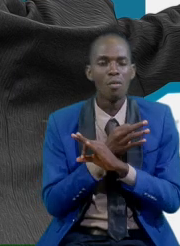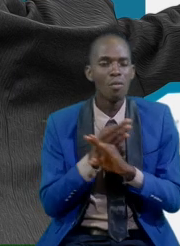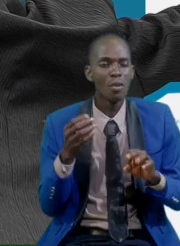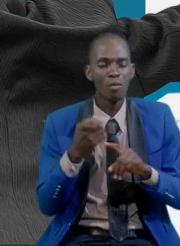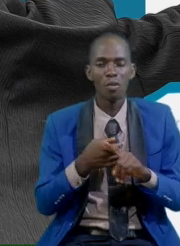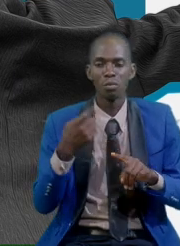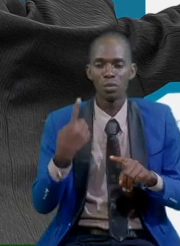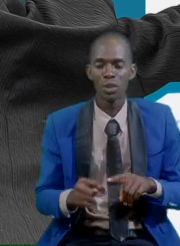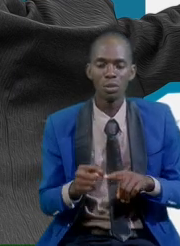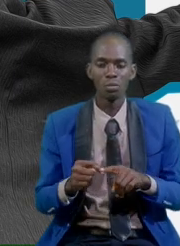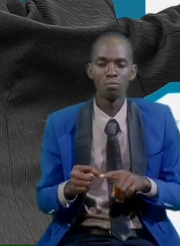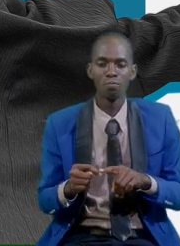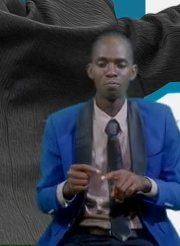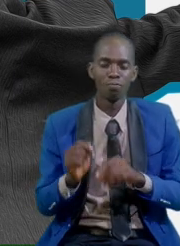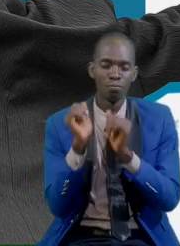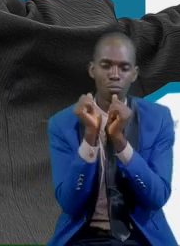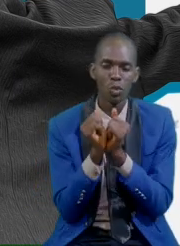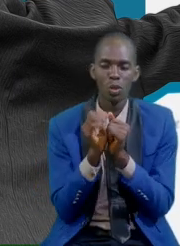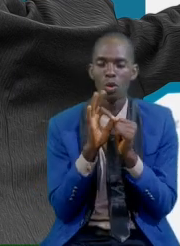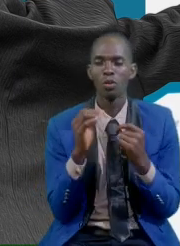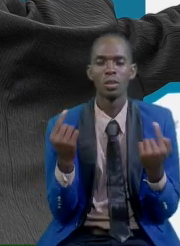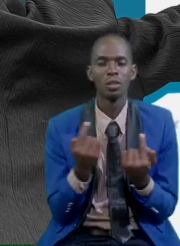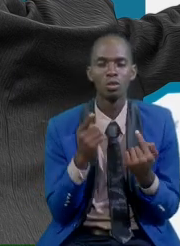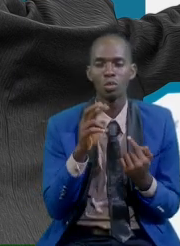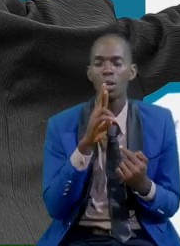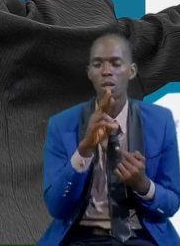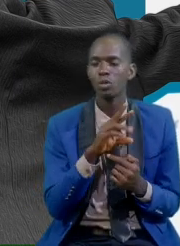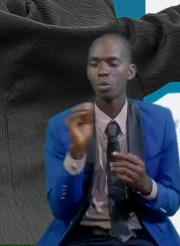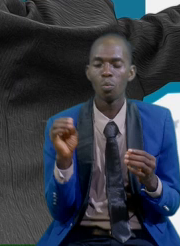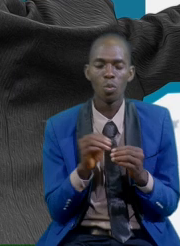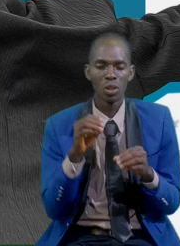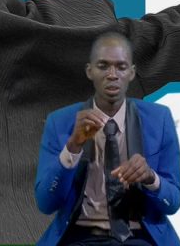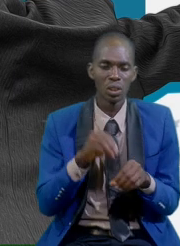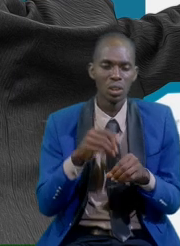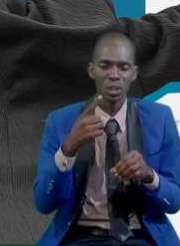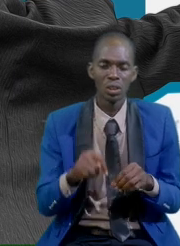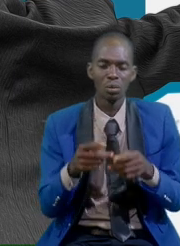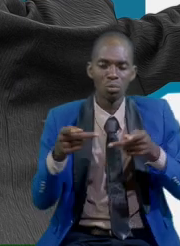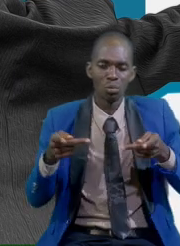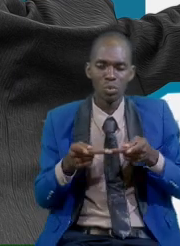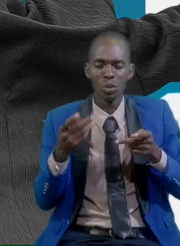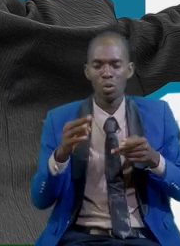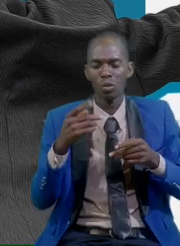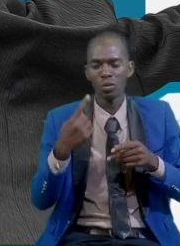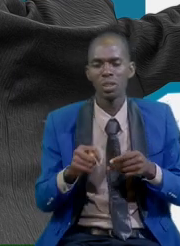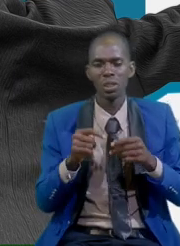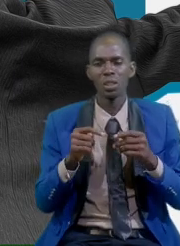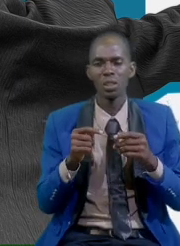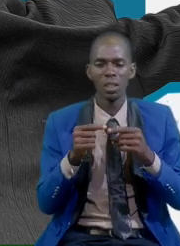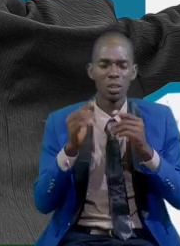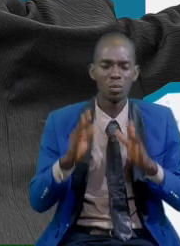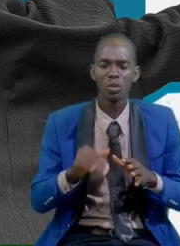sin. You are no more in the captivity of the enemy, in the prison house of the wicked